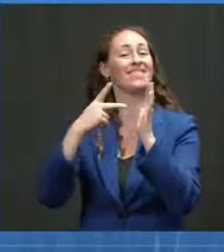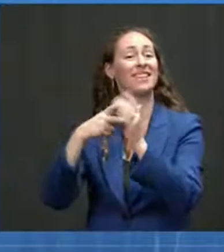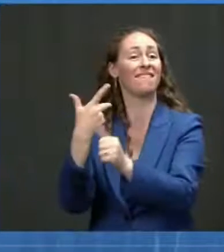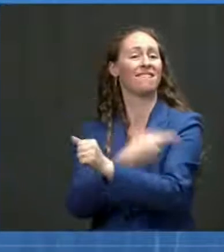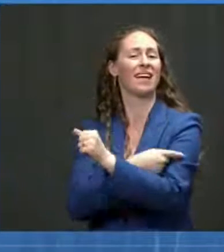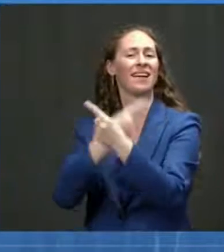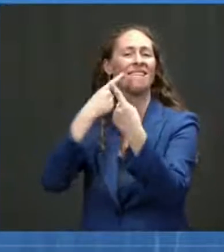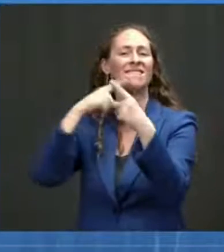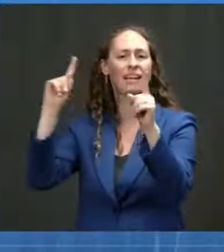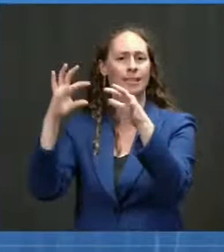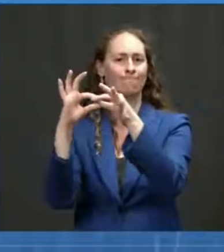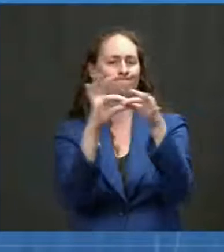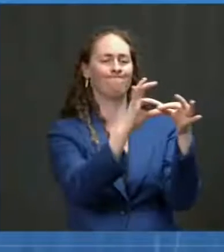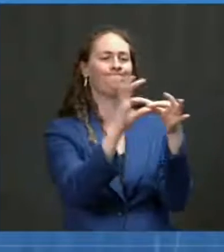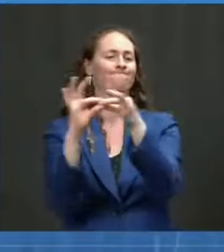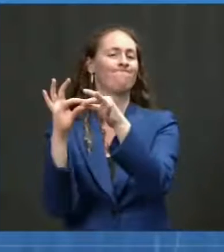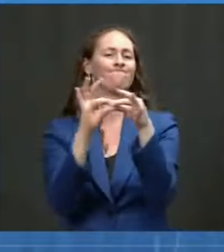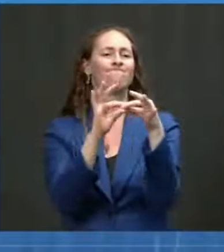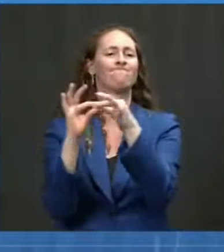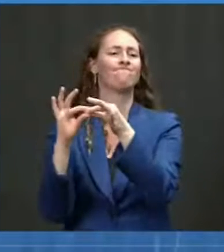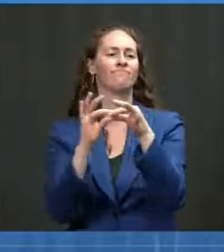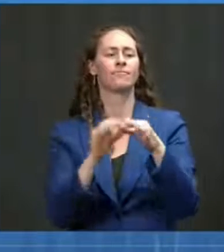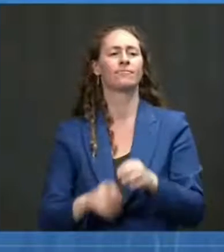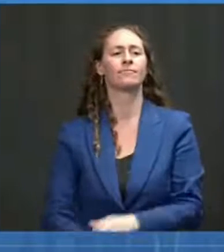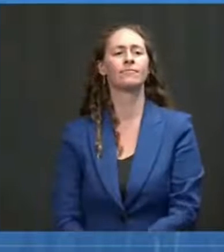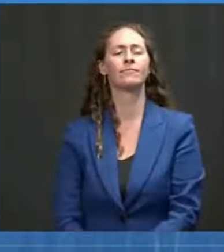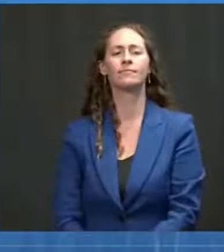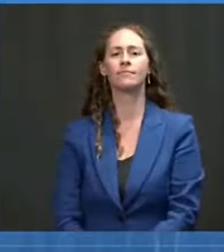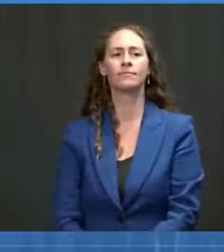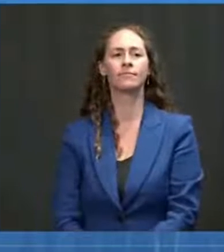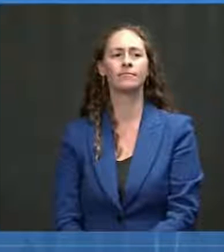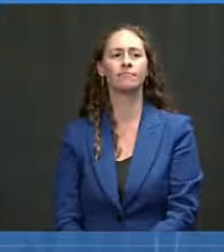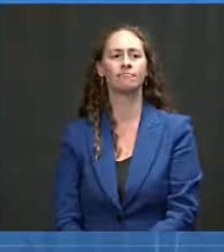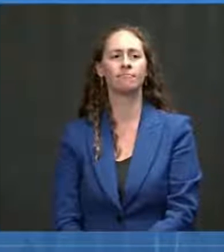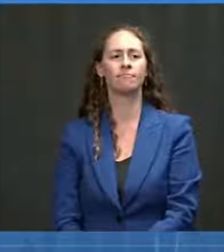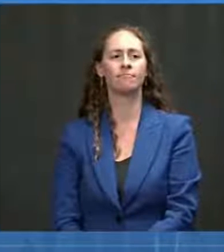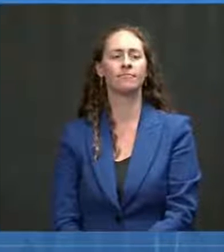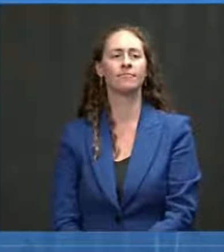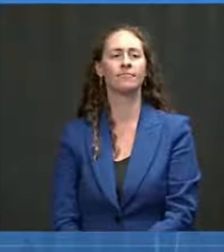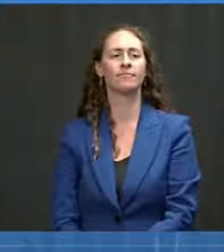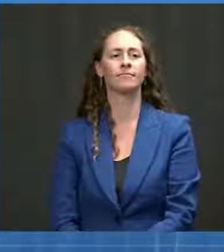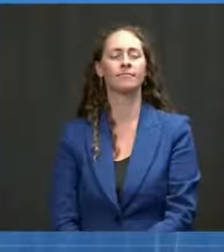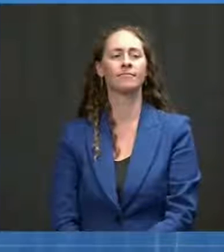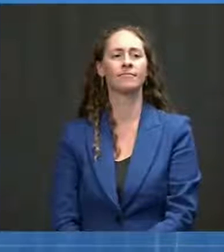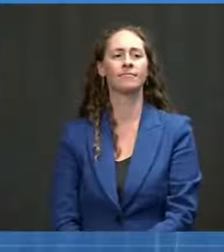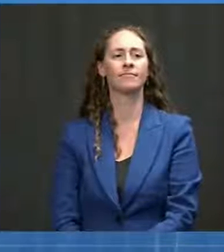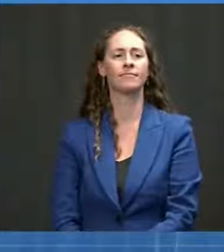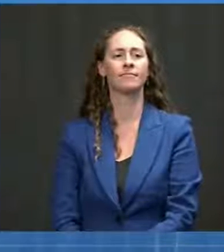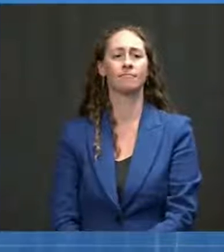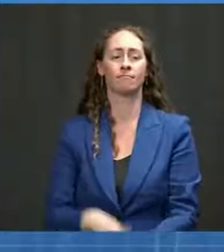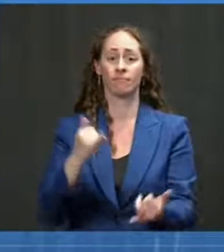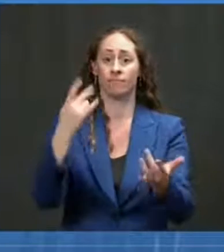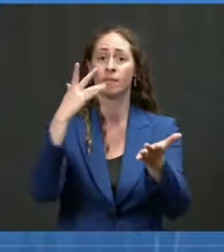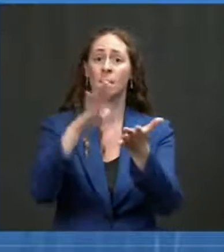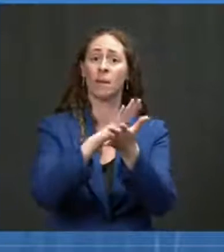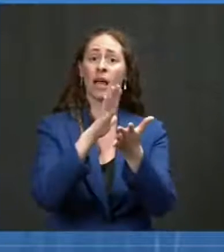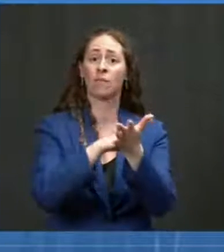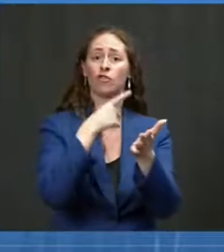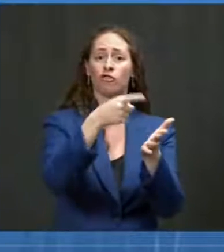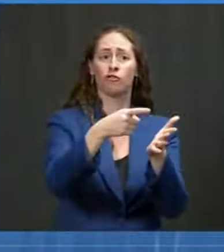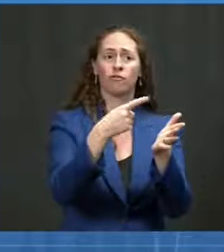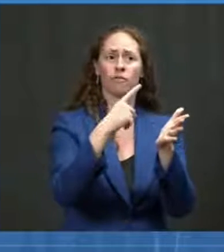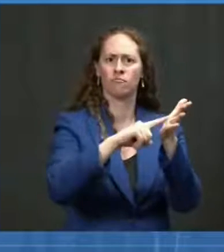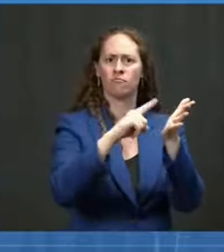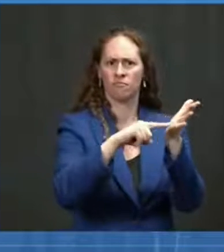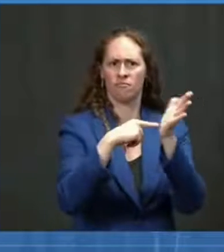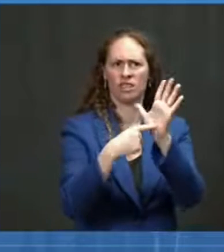referred to as an immune correlate. And this is a paper recently published in a preprint server.